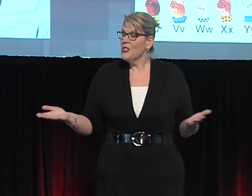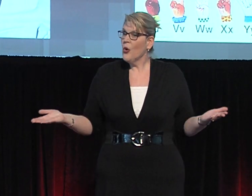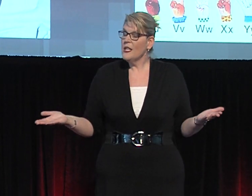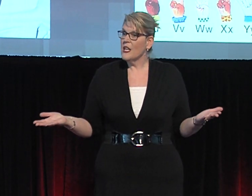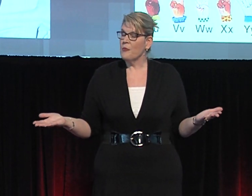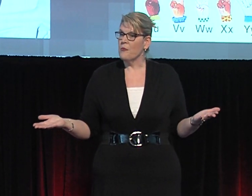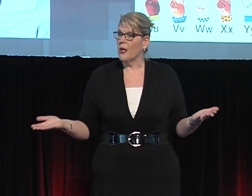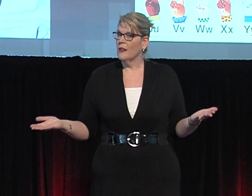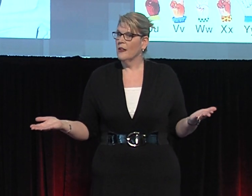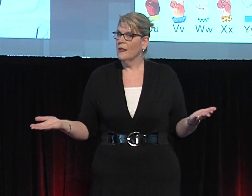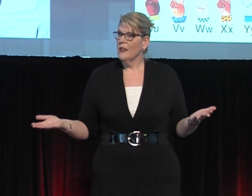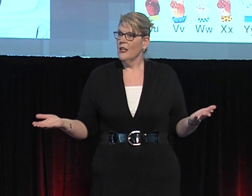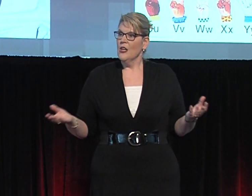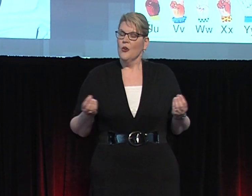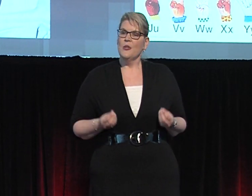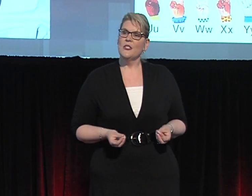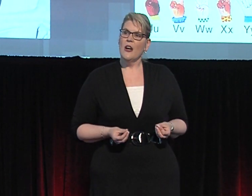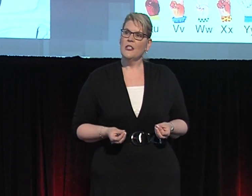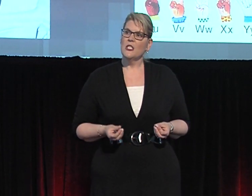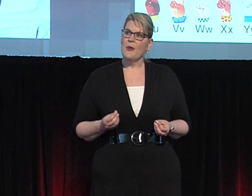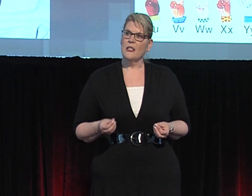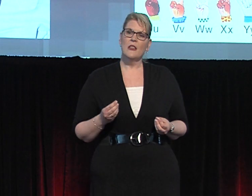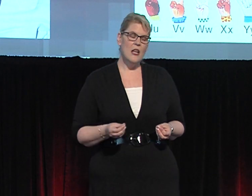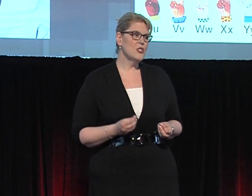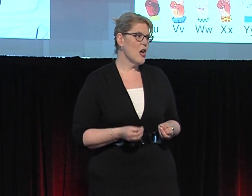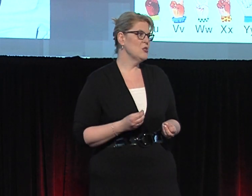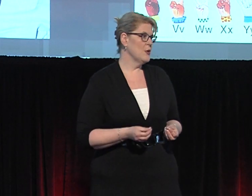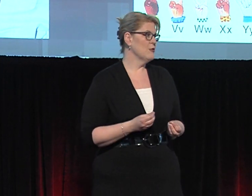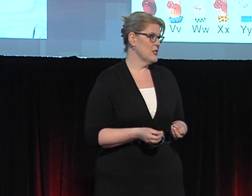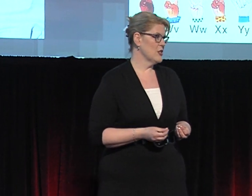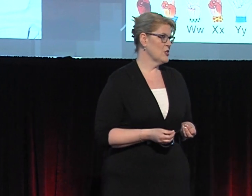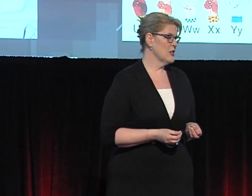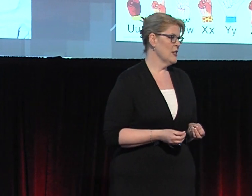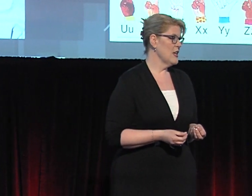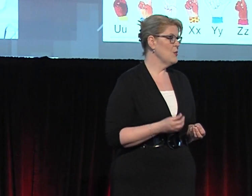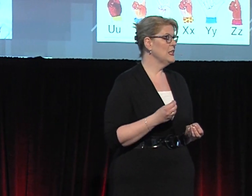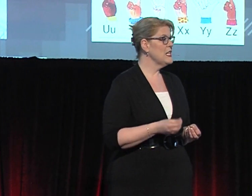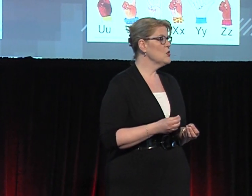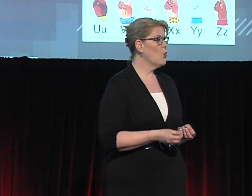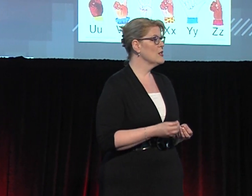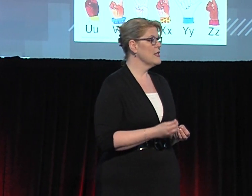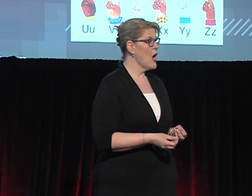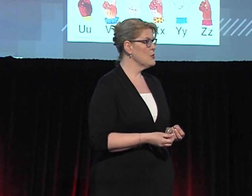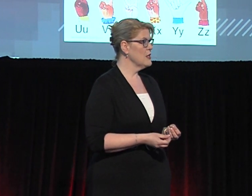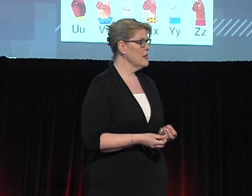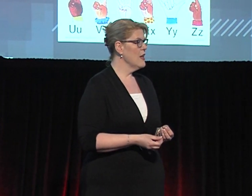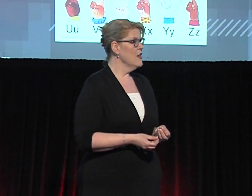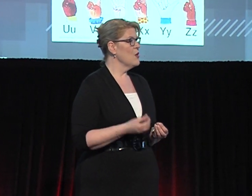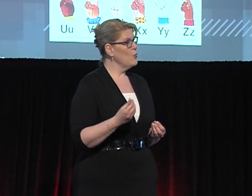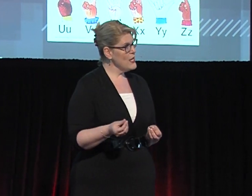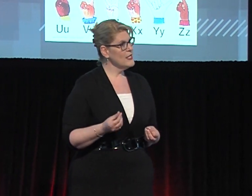I didn't know any deaf people. We started to spend a lot of time doing research, and we leaned towards the